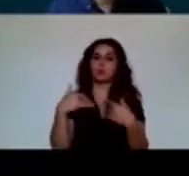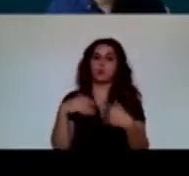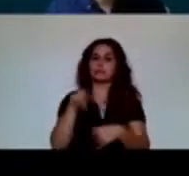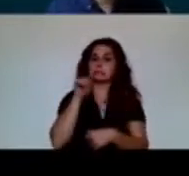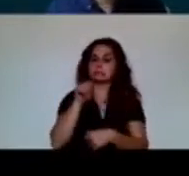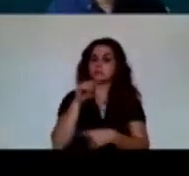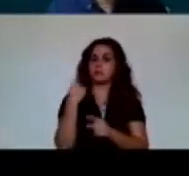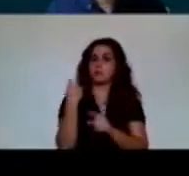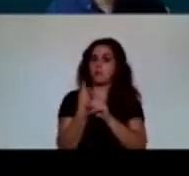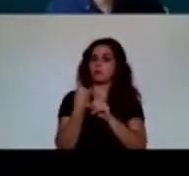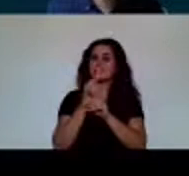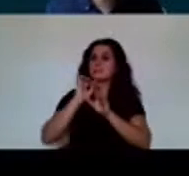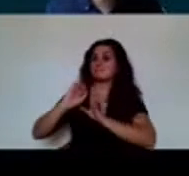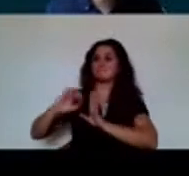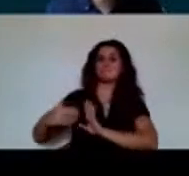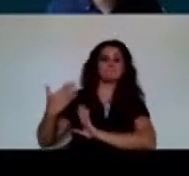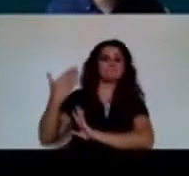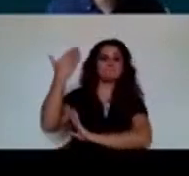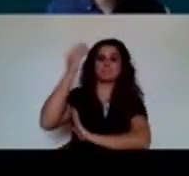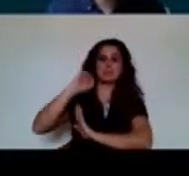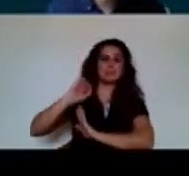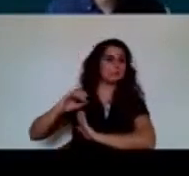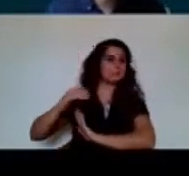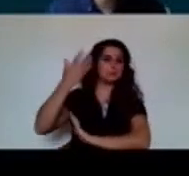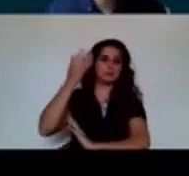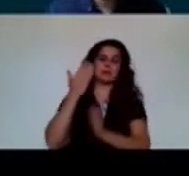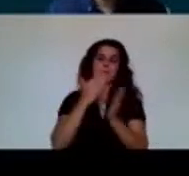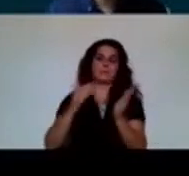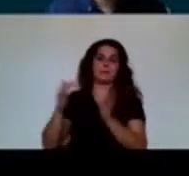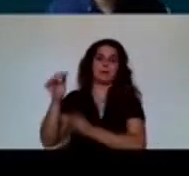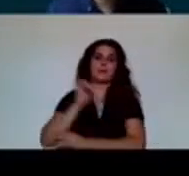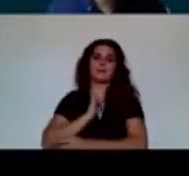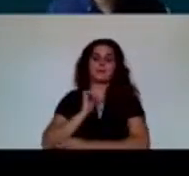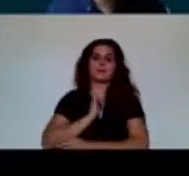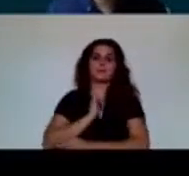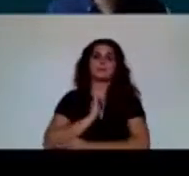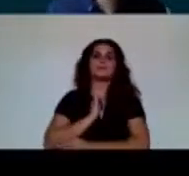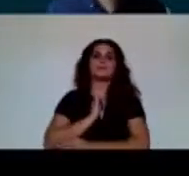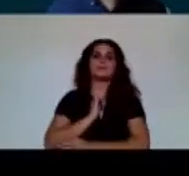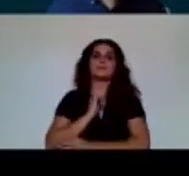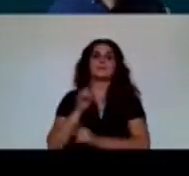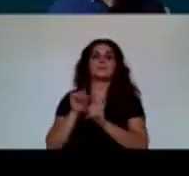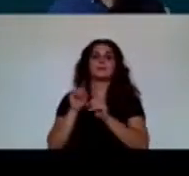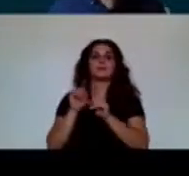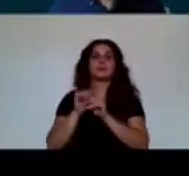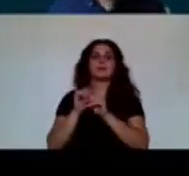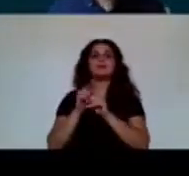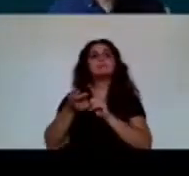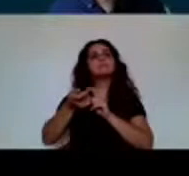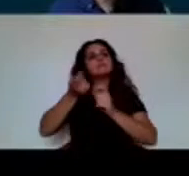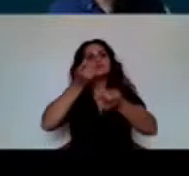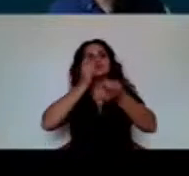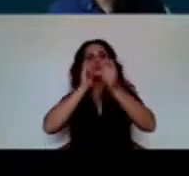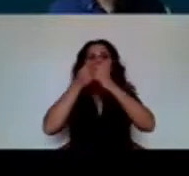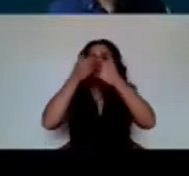is one of the main points of my presentation, to actually open the discussion about racism